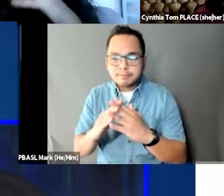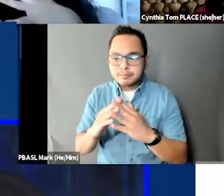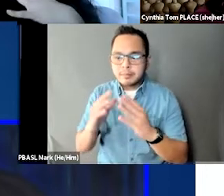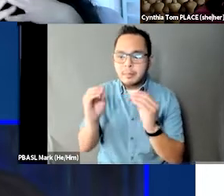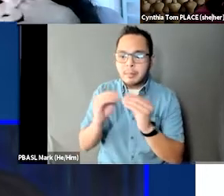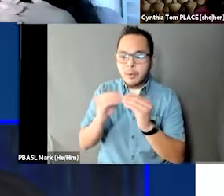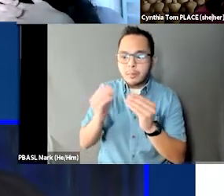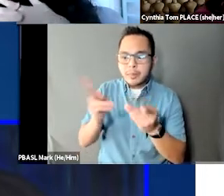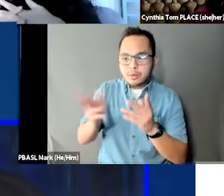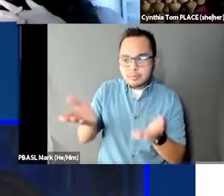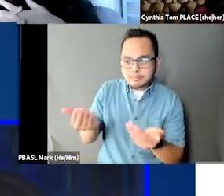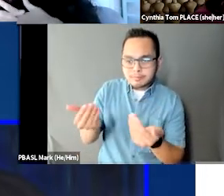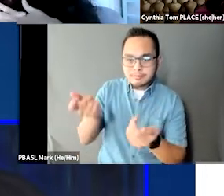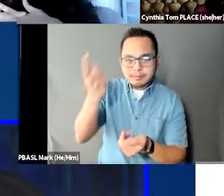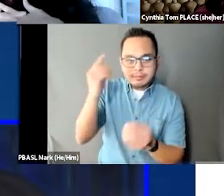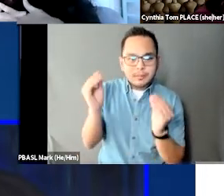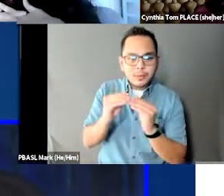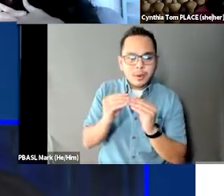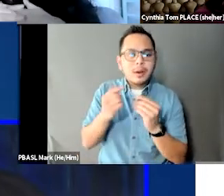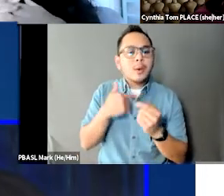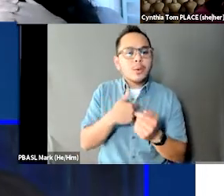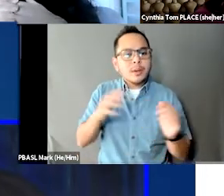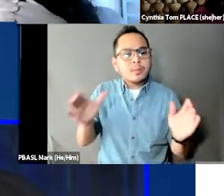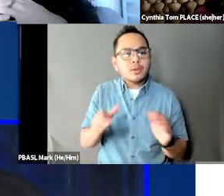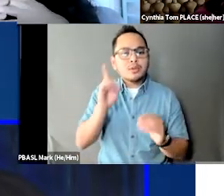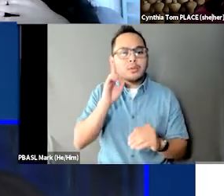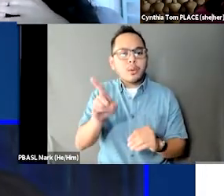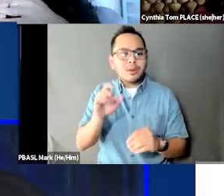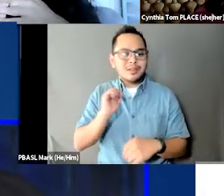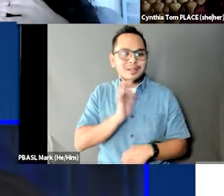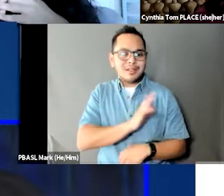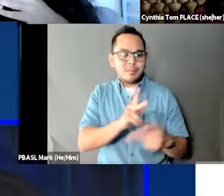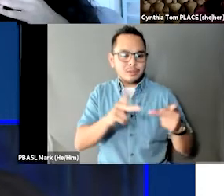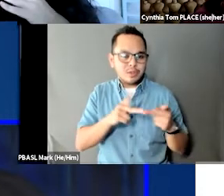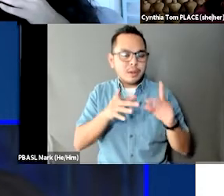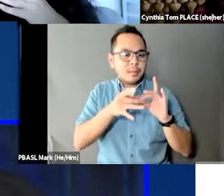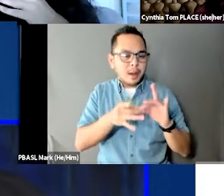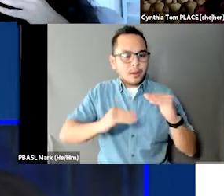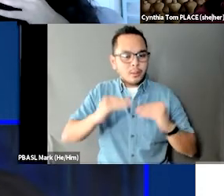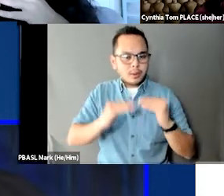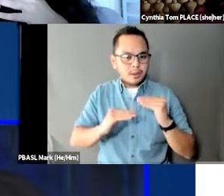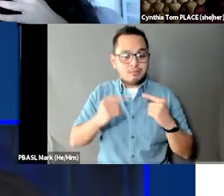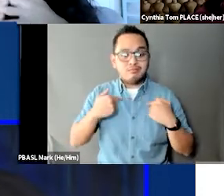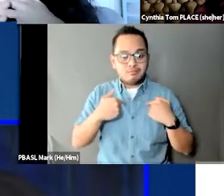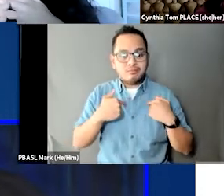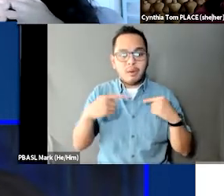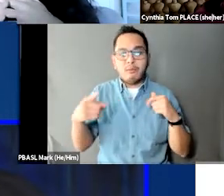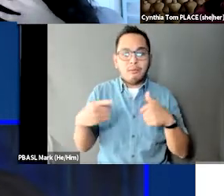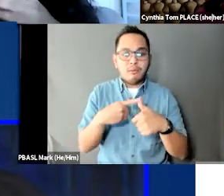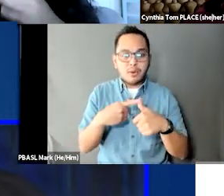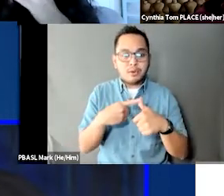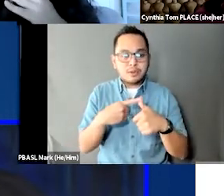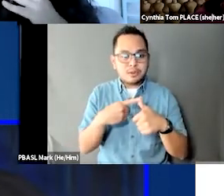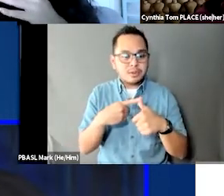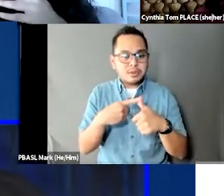makers. And we pushed for a dedicated staff position to address those issues around equity. And we were the first in the city to do that,